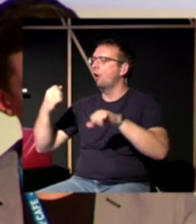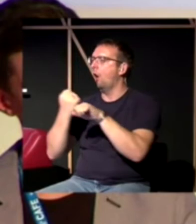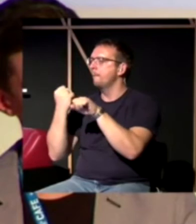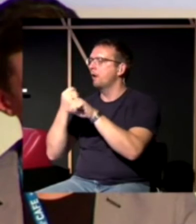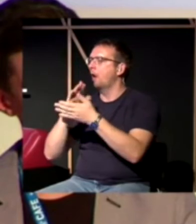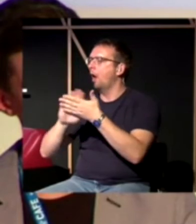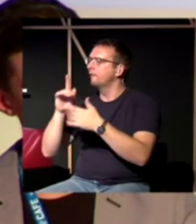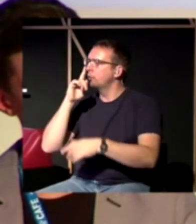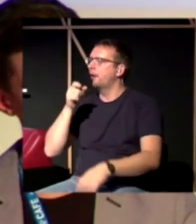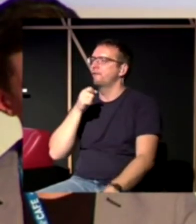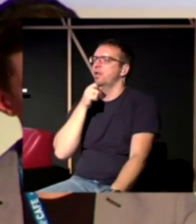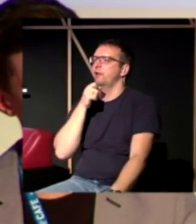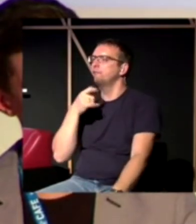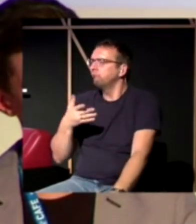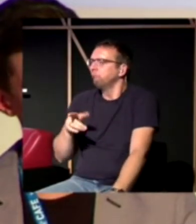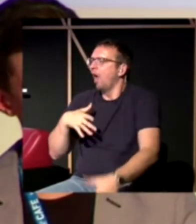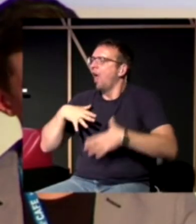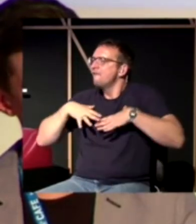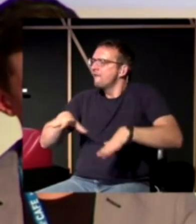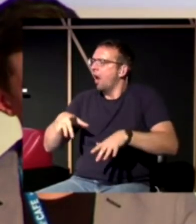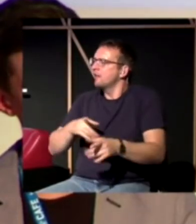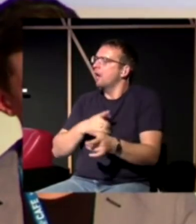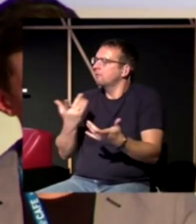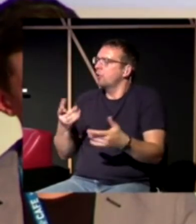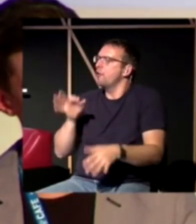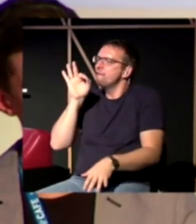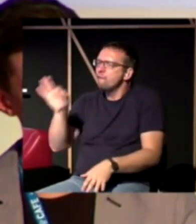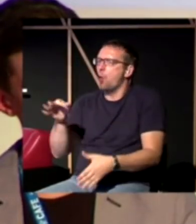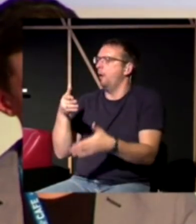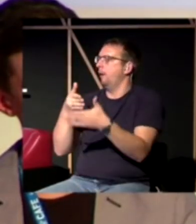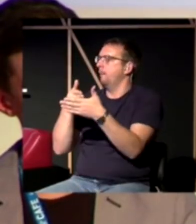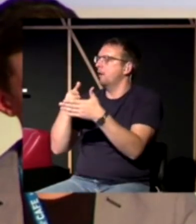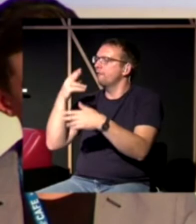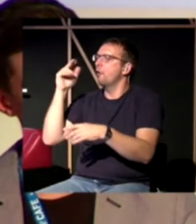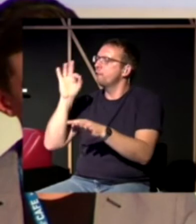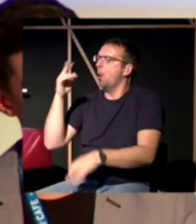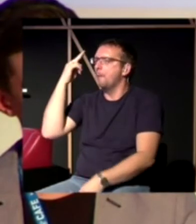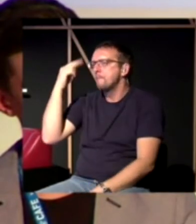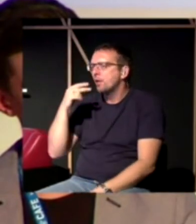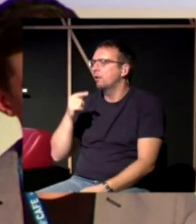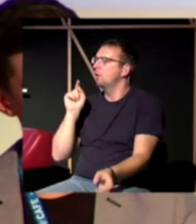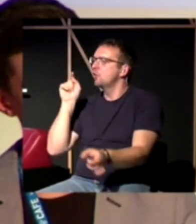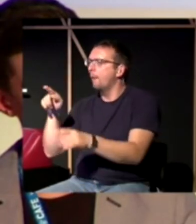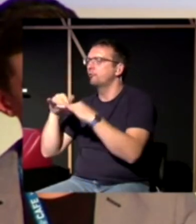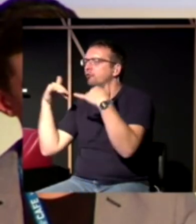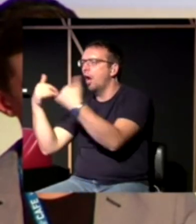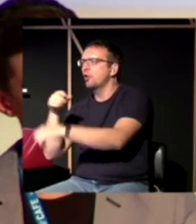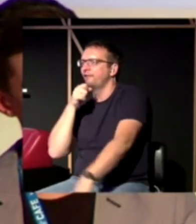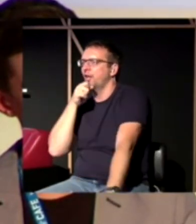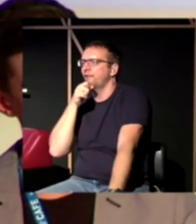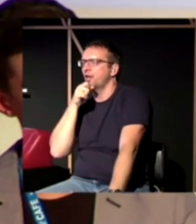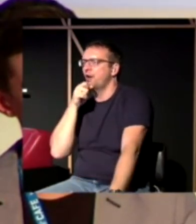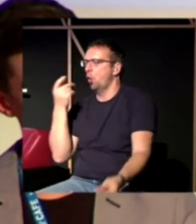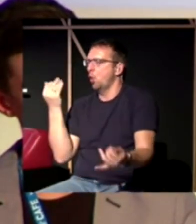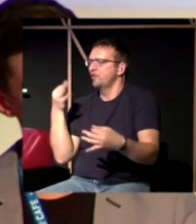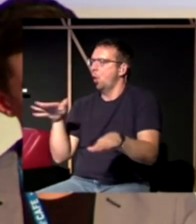They want to go and watch. Imagine being an audio describer volunteer when Leicester City won the Premier League. They were arguing over